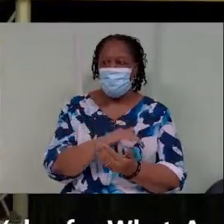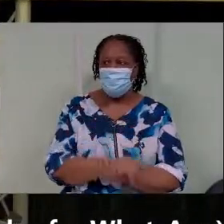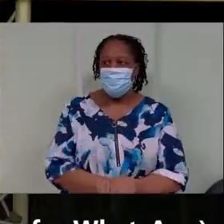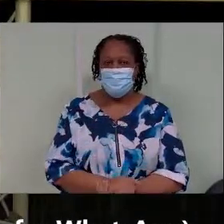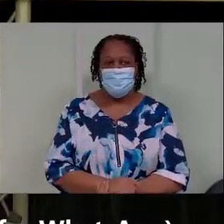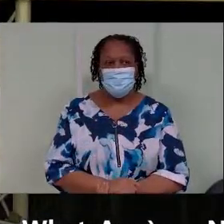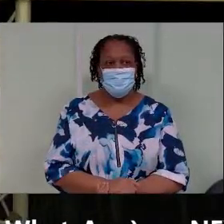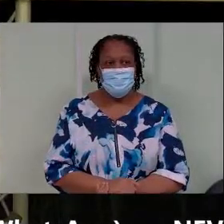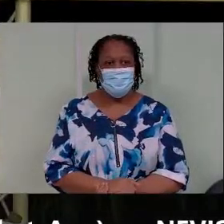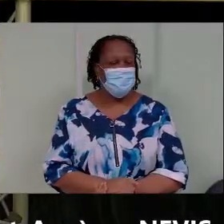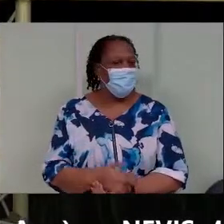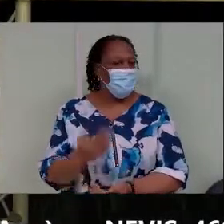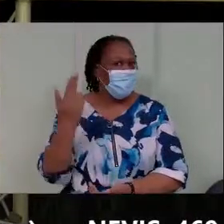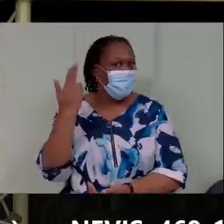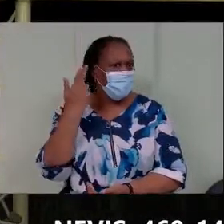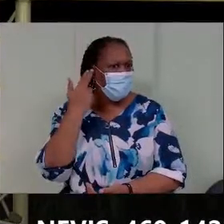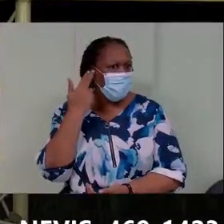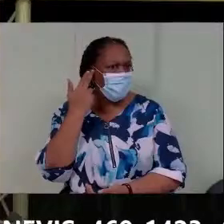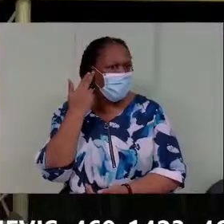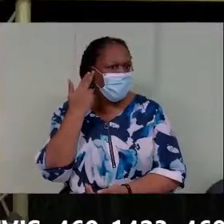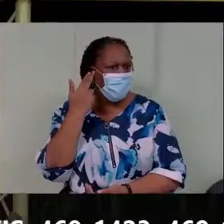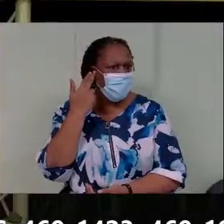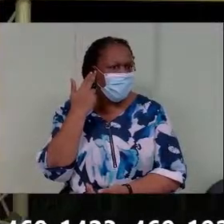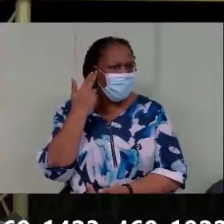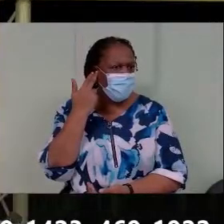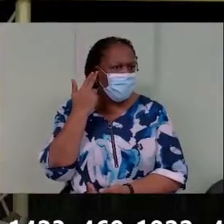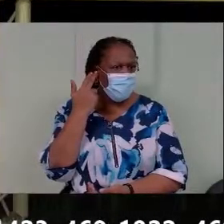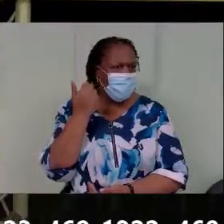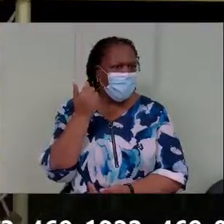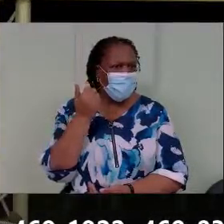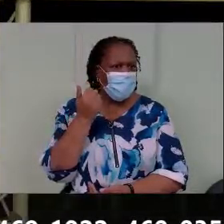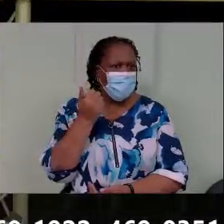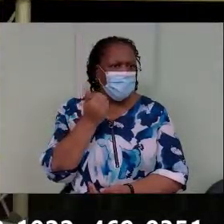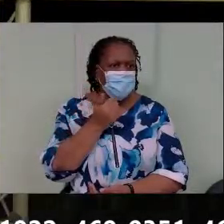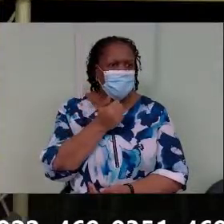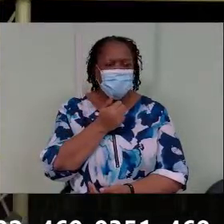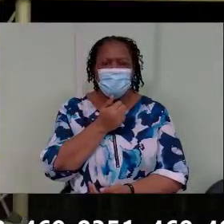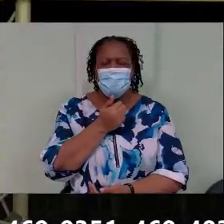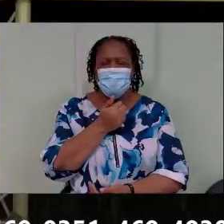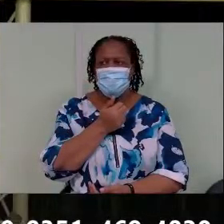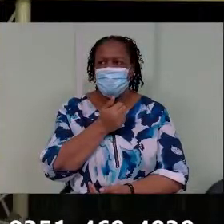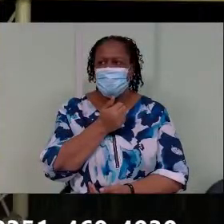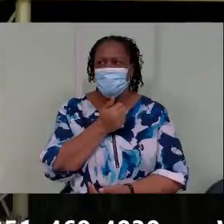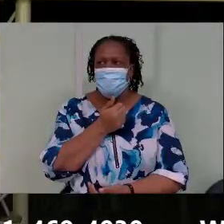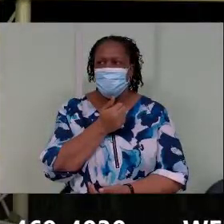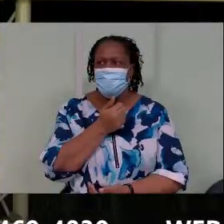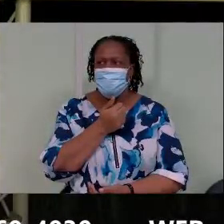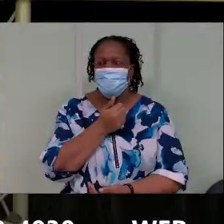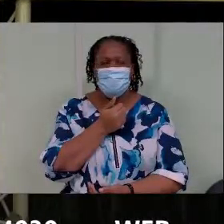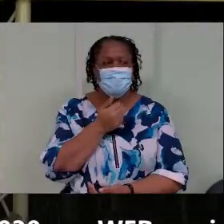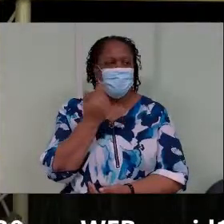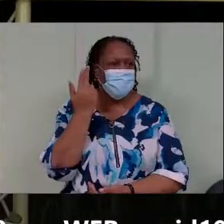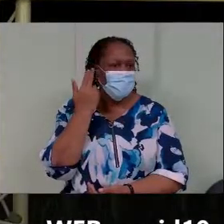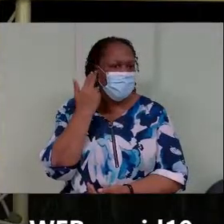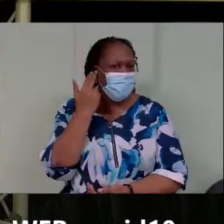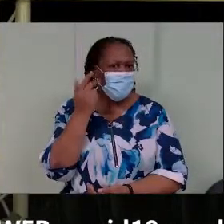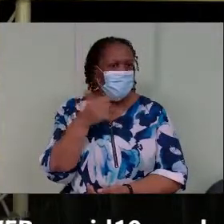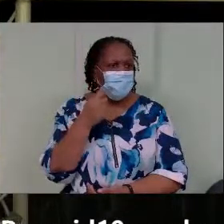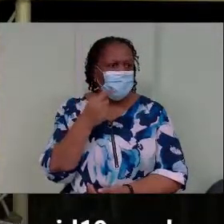press conference that this would have been one of the safest repatriation